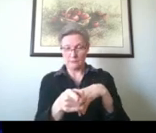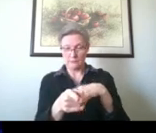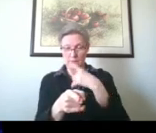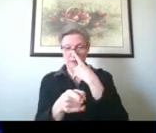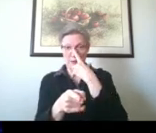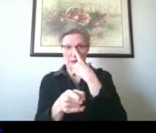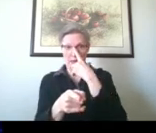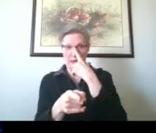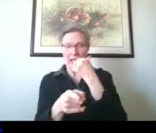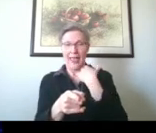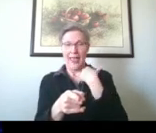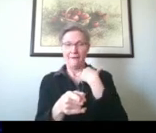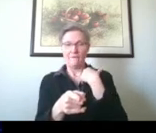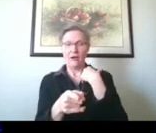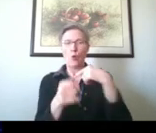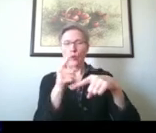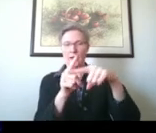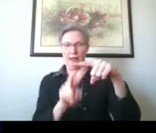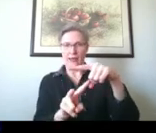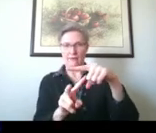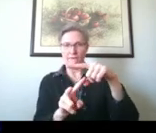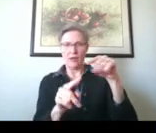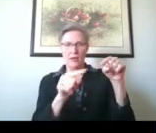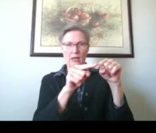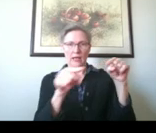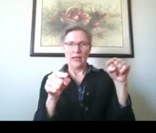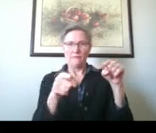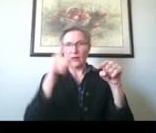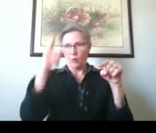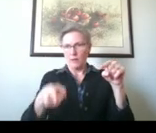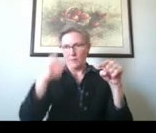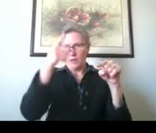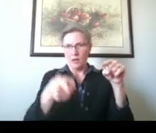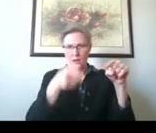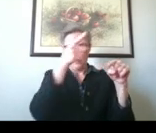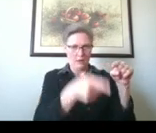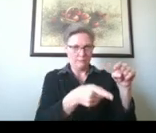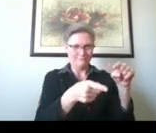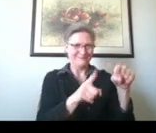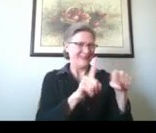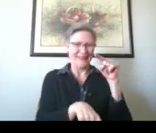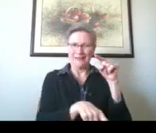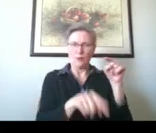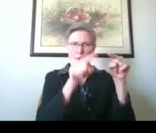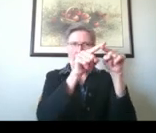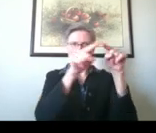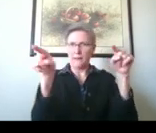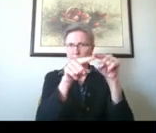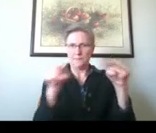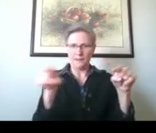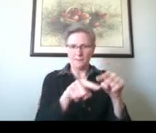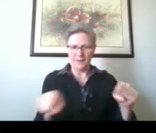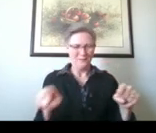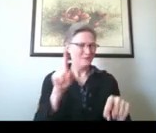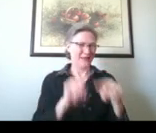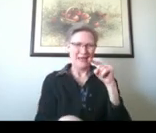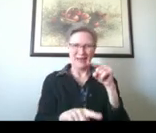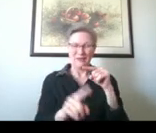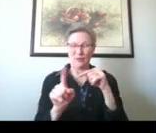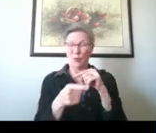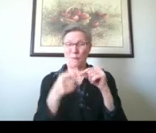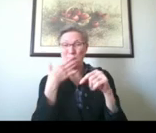to find that some parts are bigger than others. Same thing if I go this way. So the only way I can draw fourths in